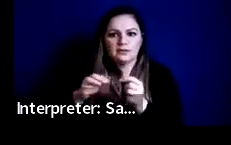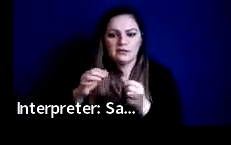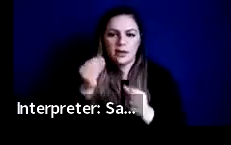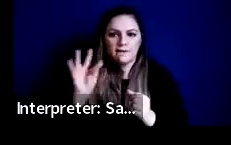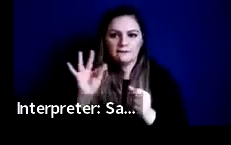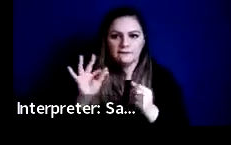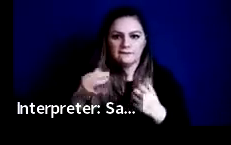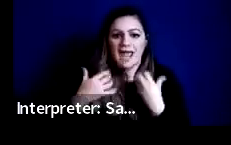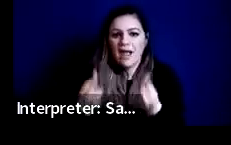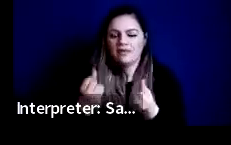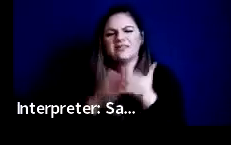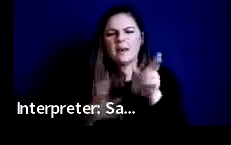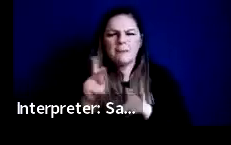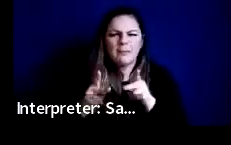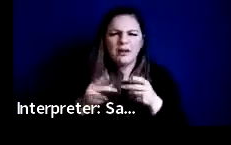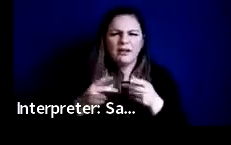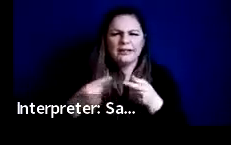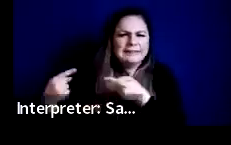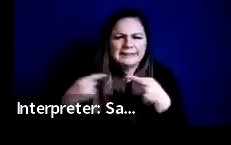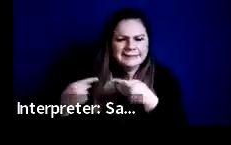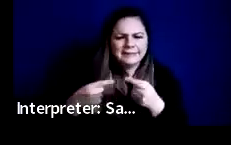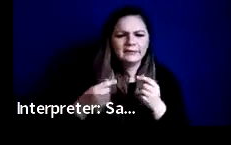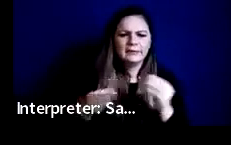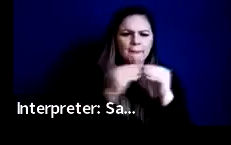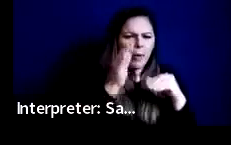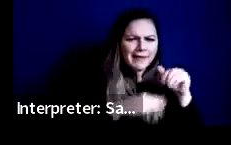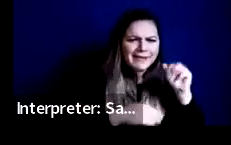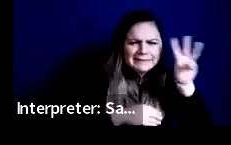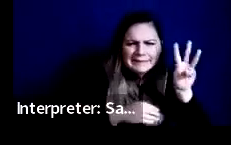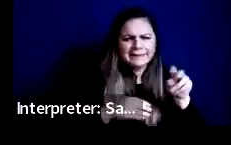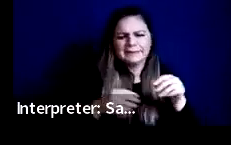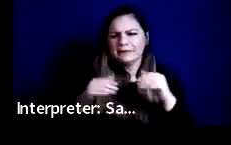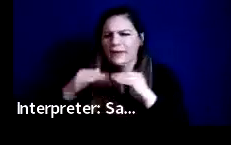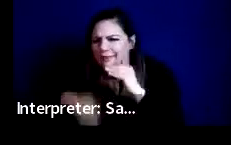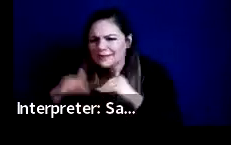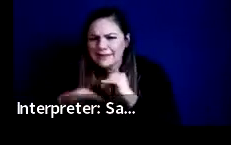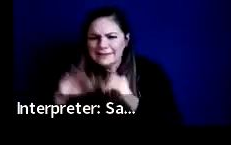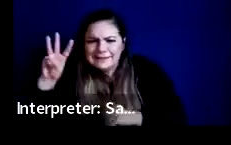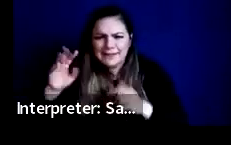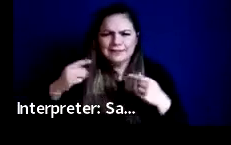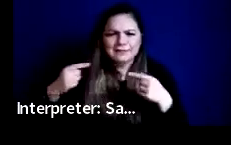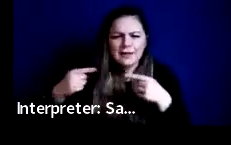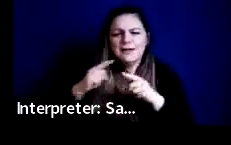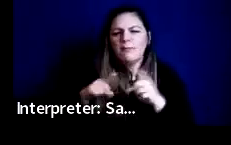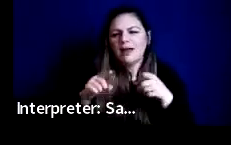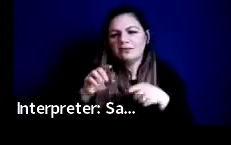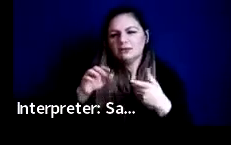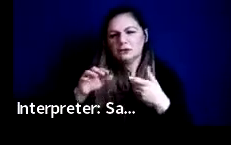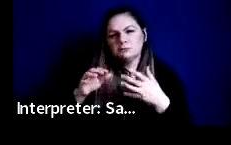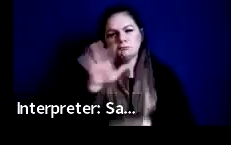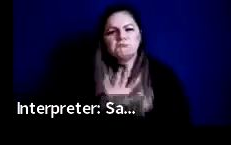more categories. Some people say there's less, sort of up for debate, but, there's 6 pretty well agreed upon categories